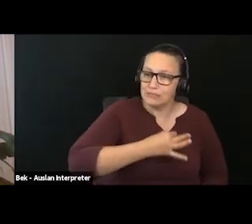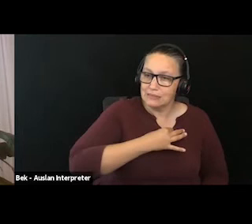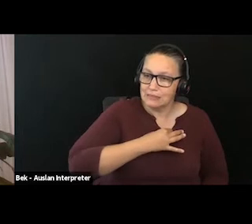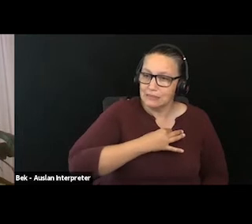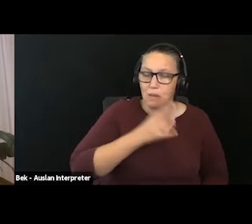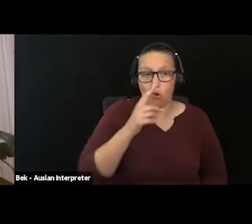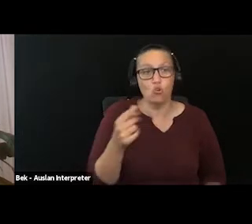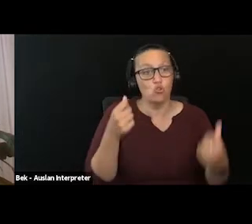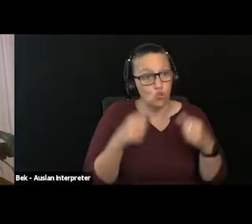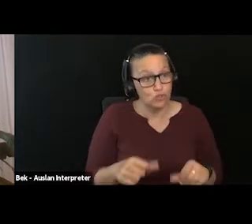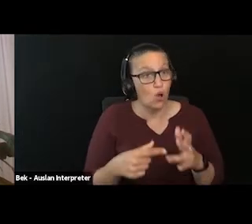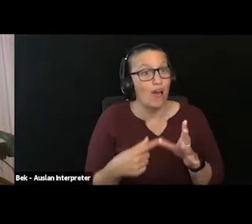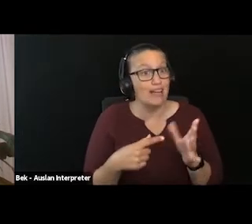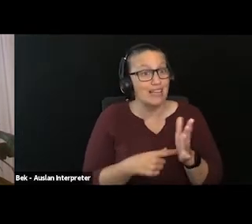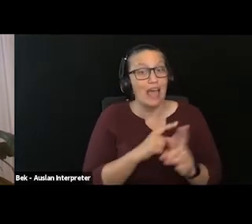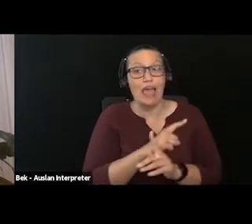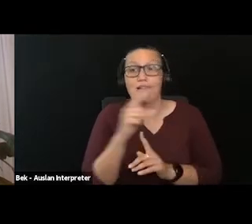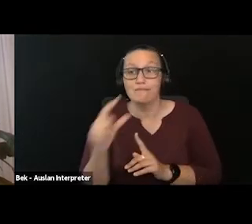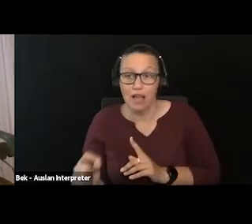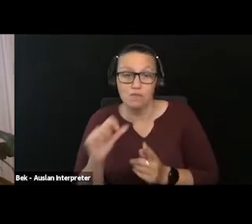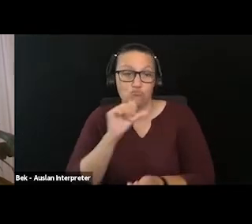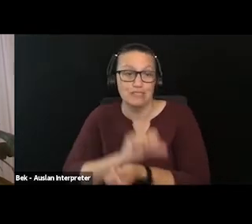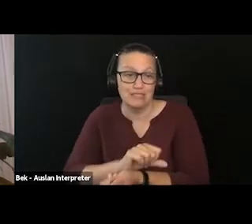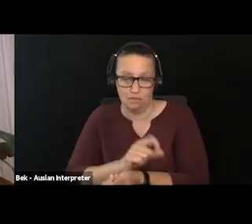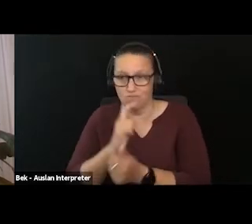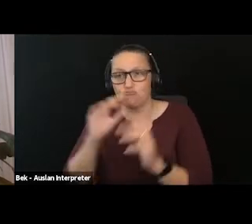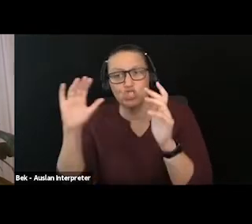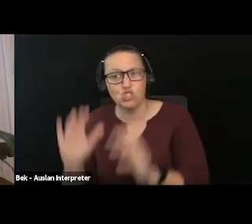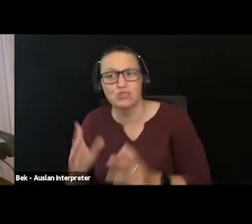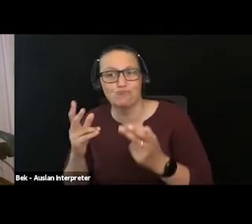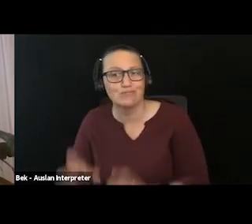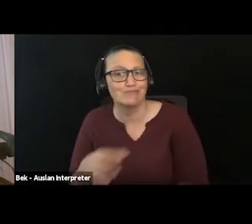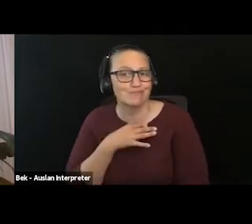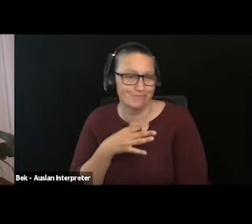OAT following leaving prison in terms of looking at reduced mortality risk.